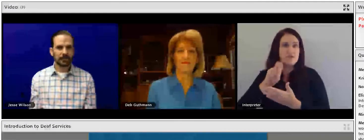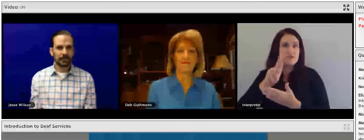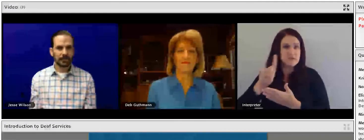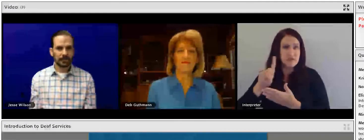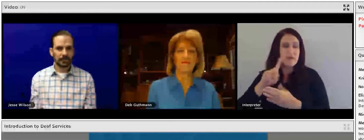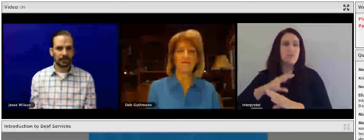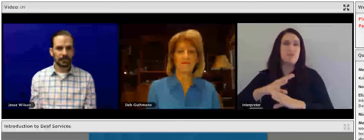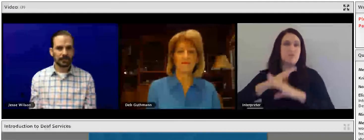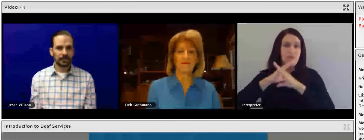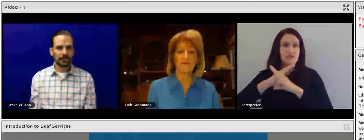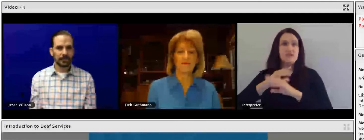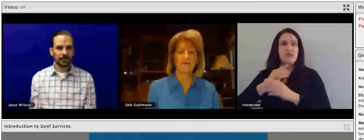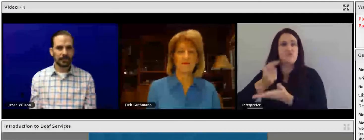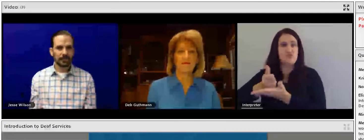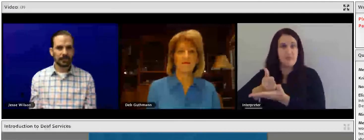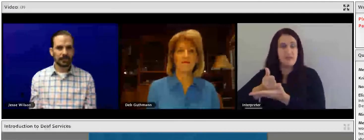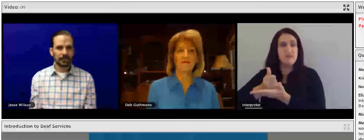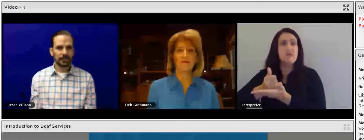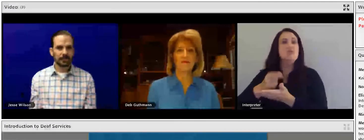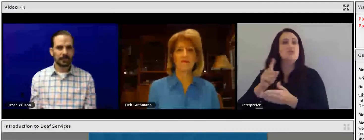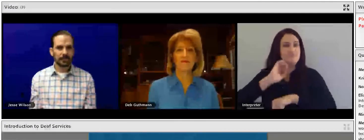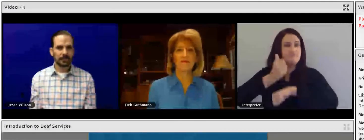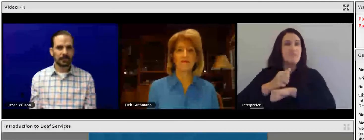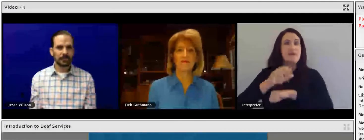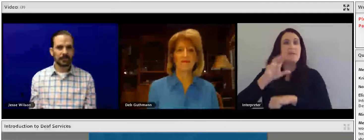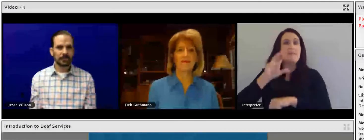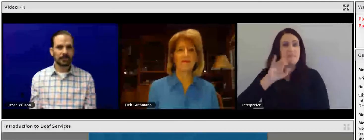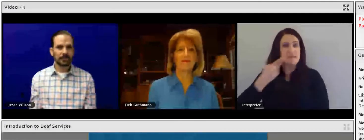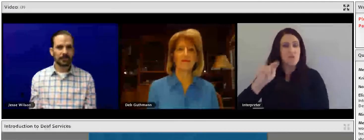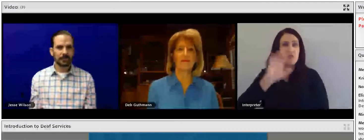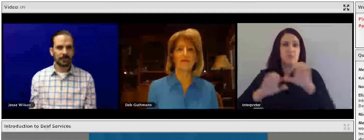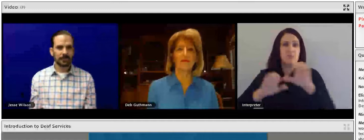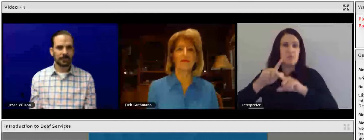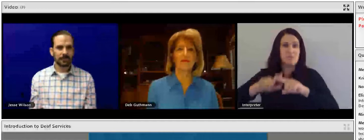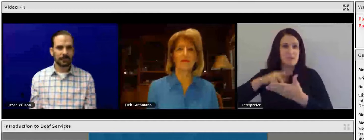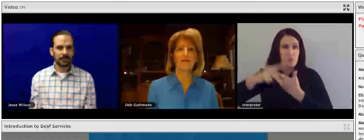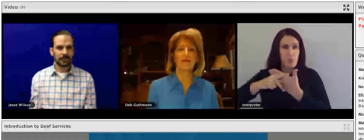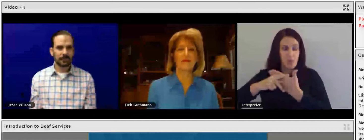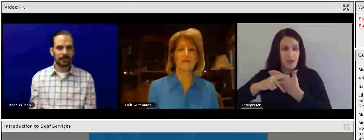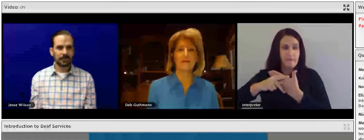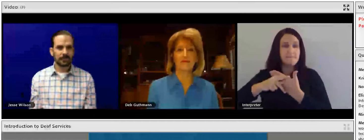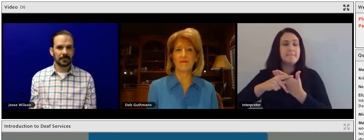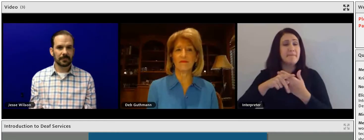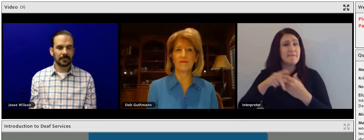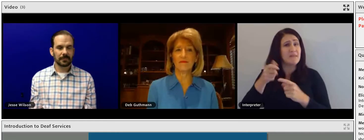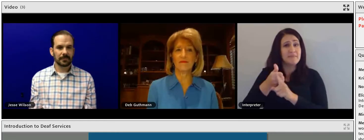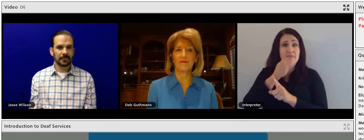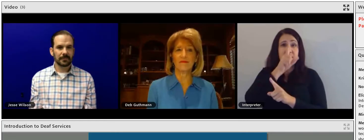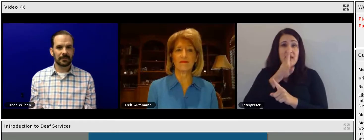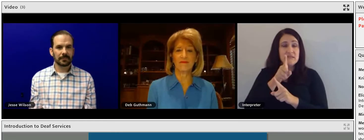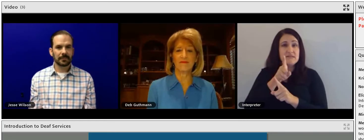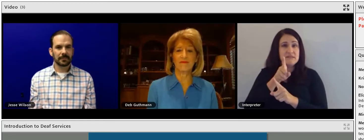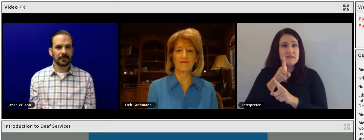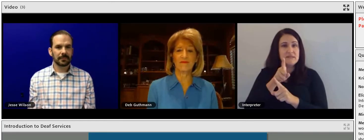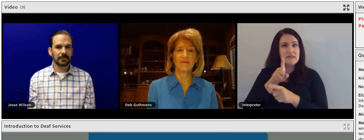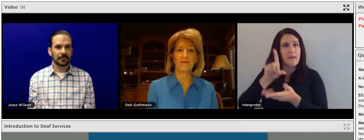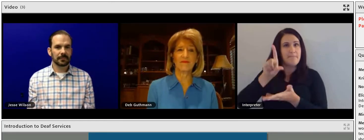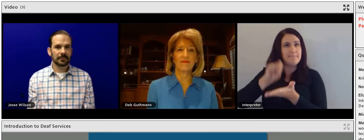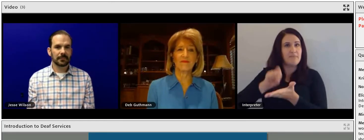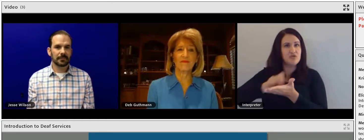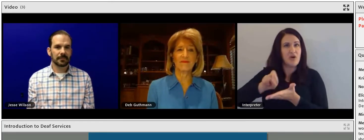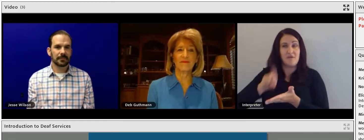prevention. She helped to establish the Minnesota Chemical Dependency Program and is a published author